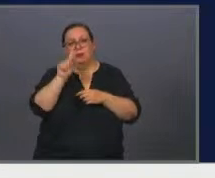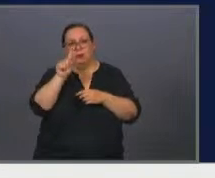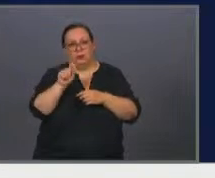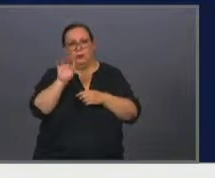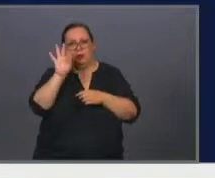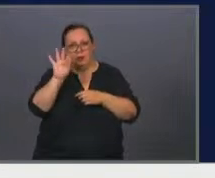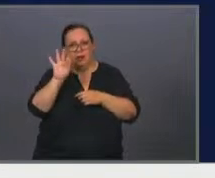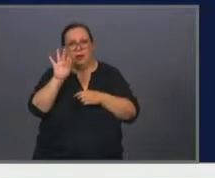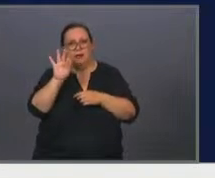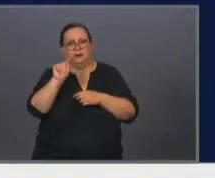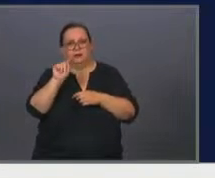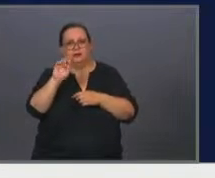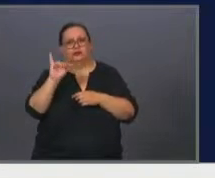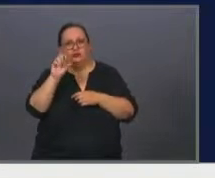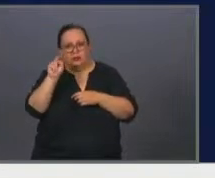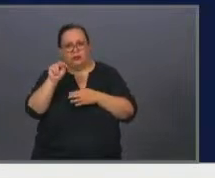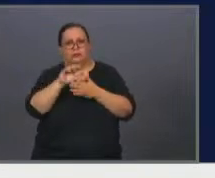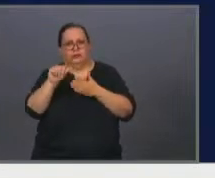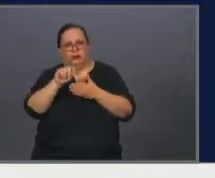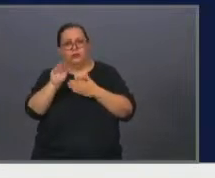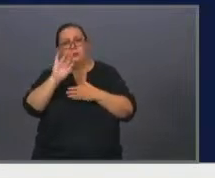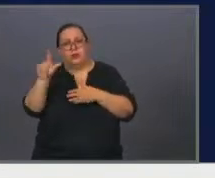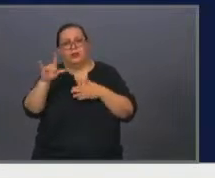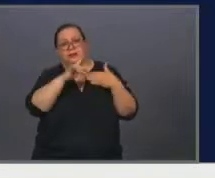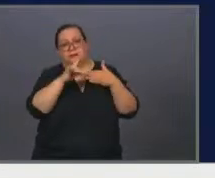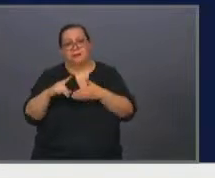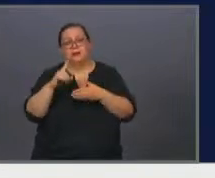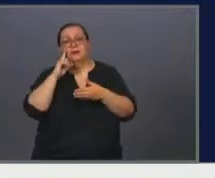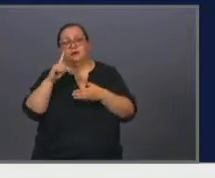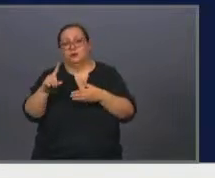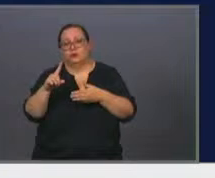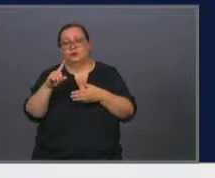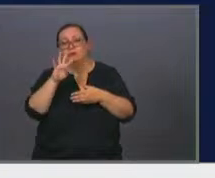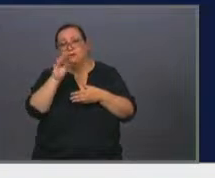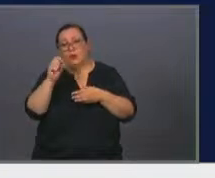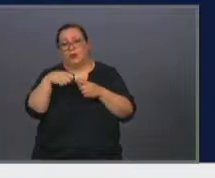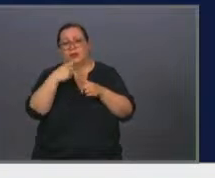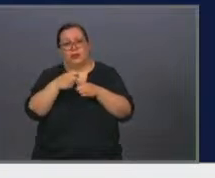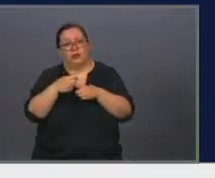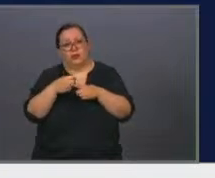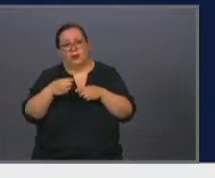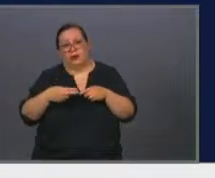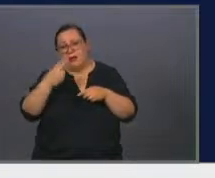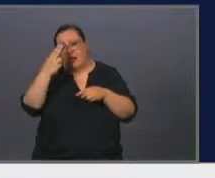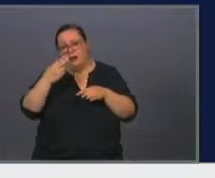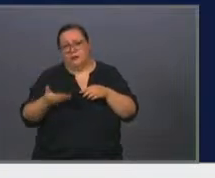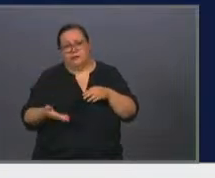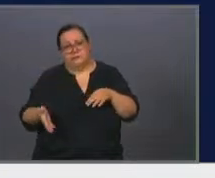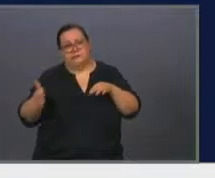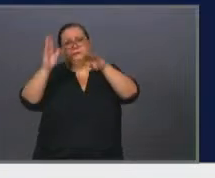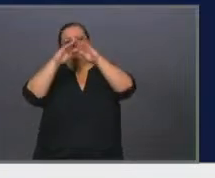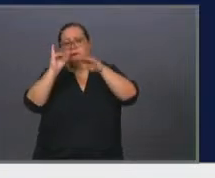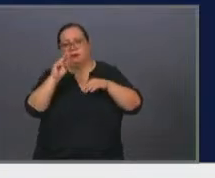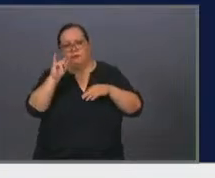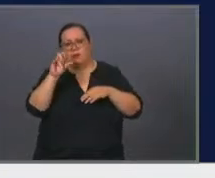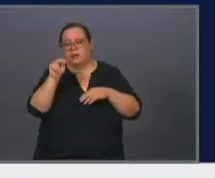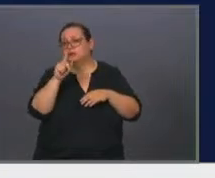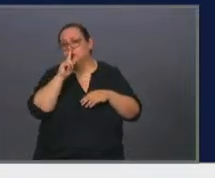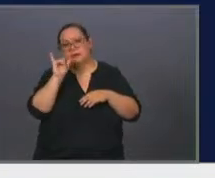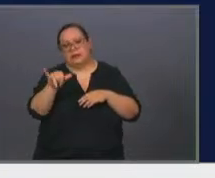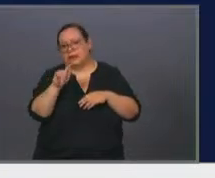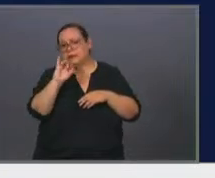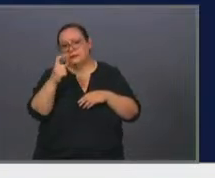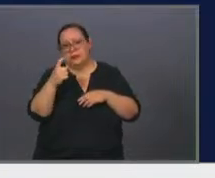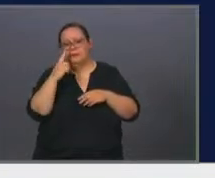to enormous amounts, 40-year high rates of inflation. So everybody is frustrated at this. This is a tax on every single American. I don't care how much you